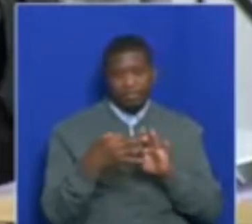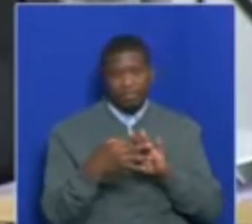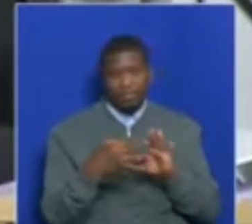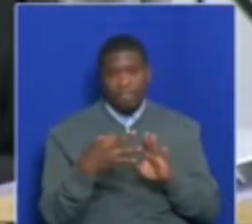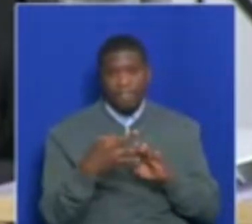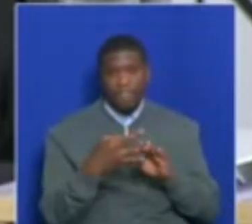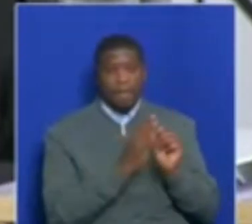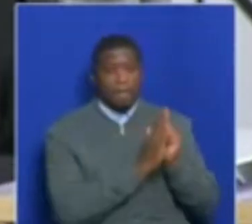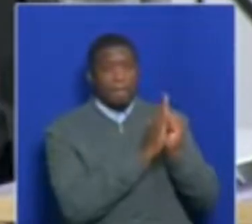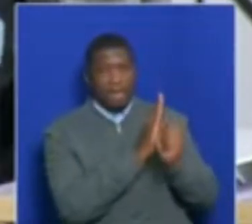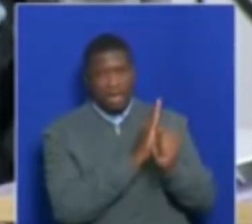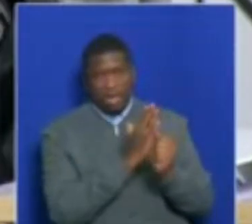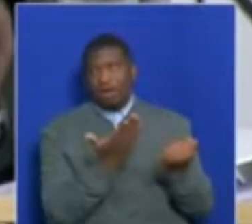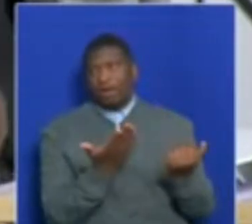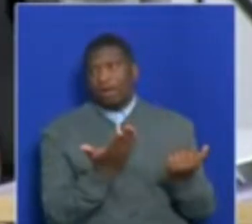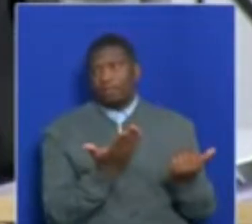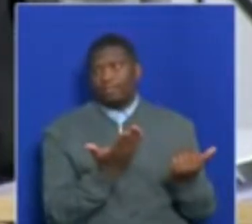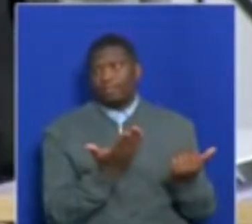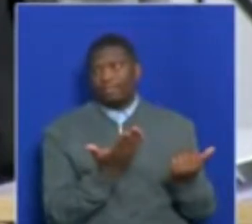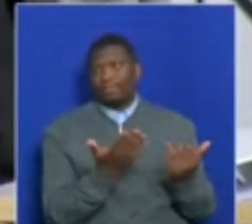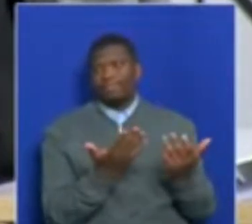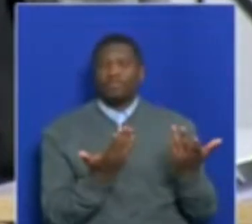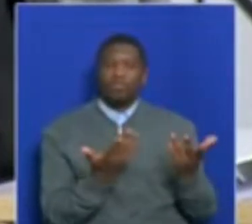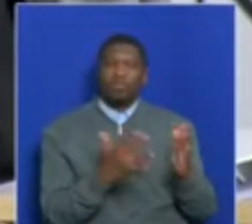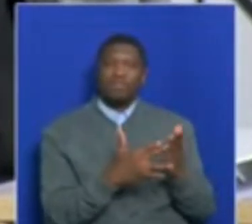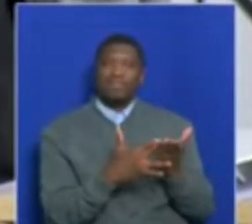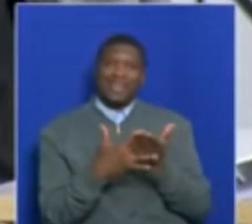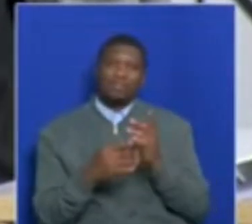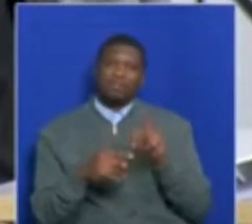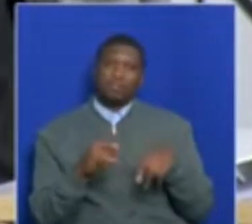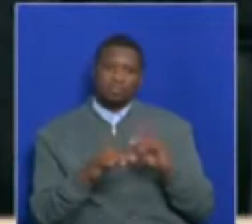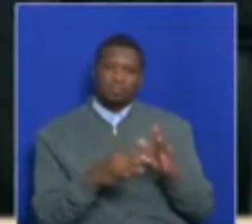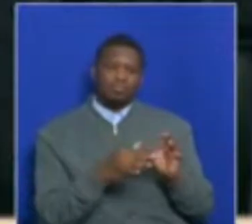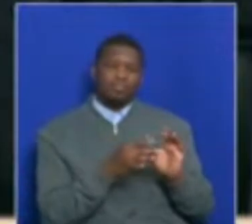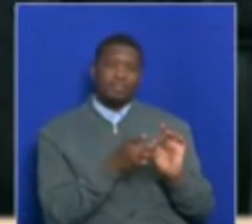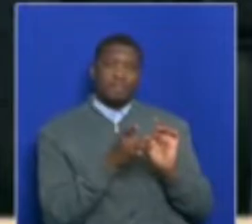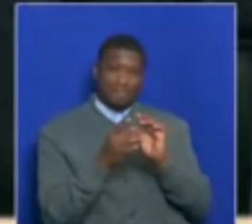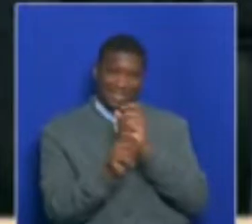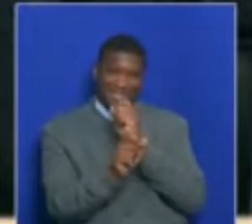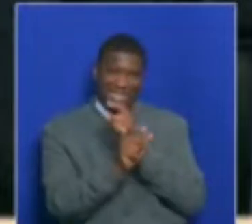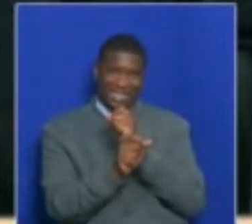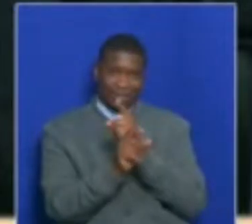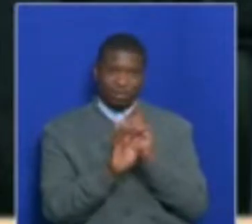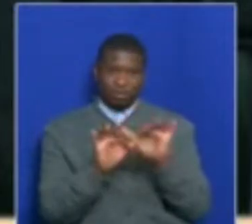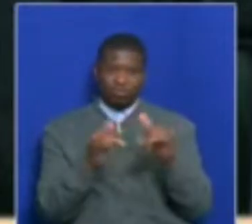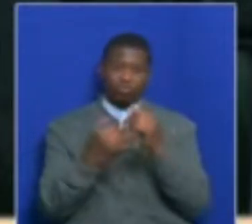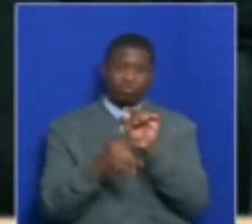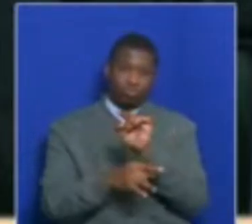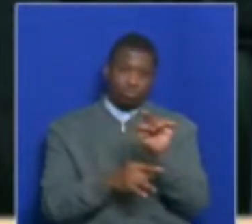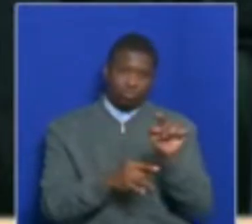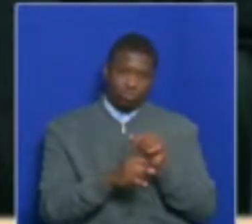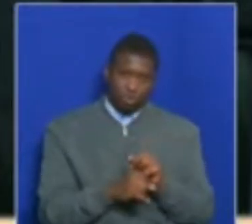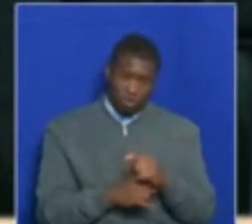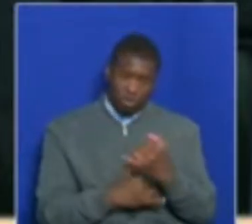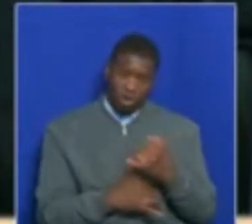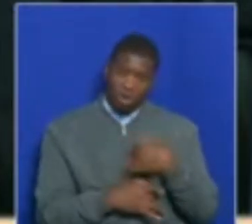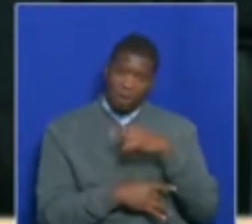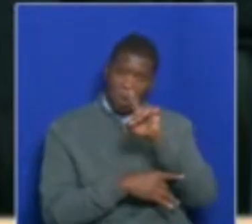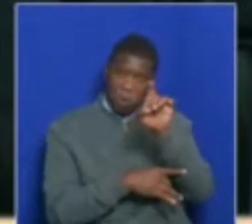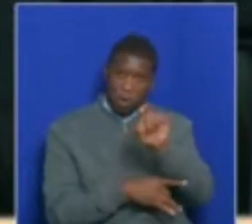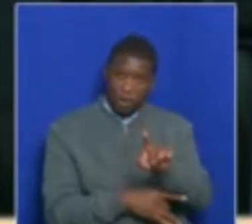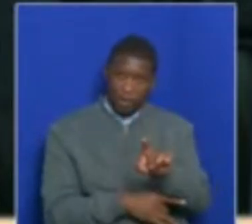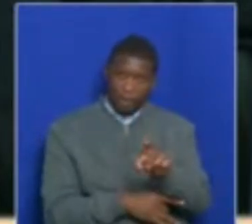and cases related to the taxi industry. Yes, no, that's my understanding. Yes, so my question is, has